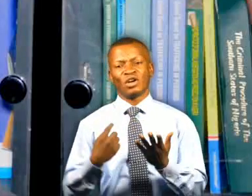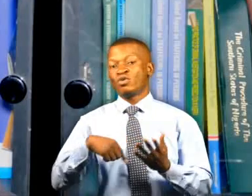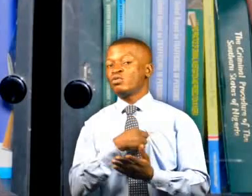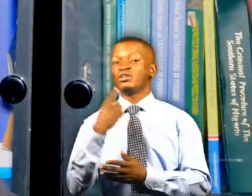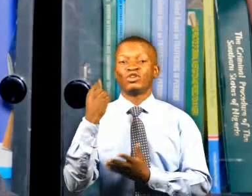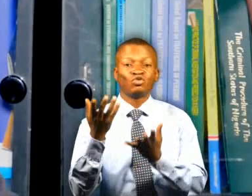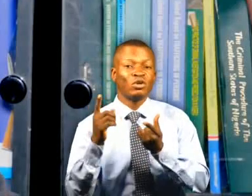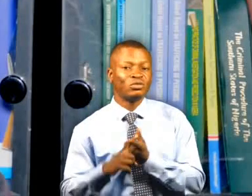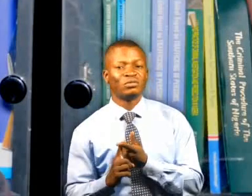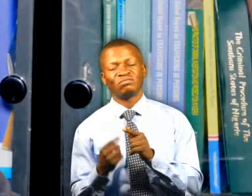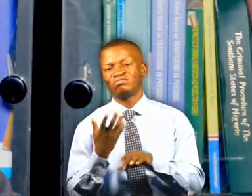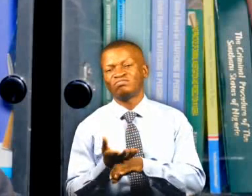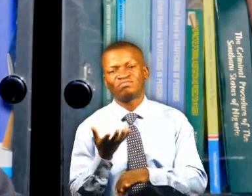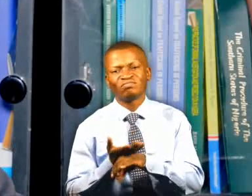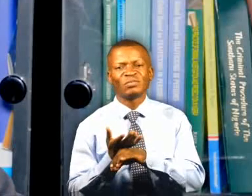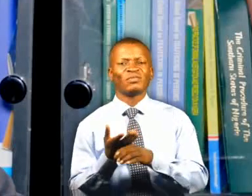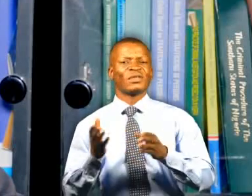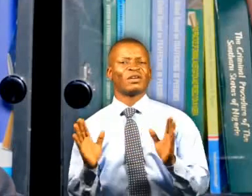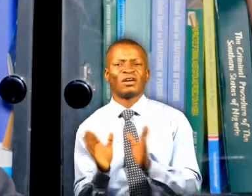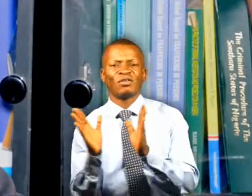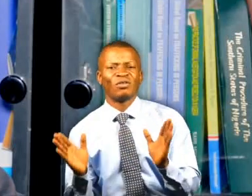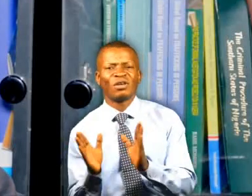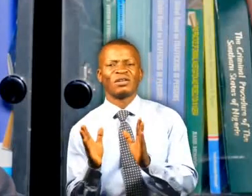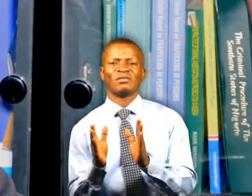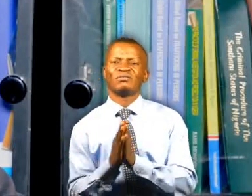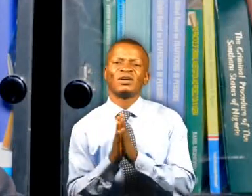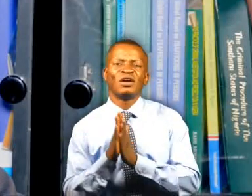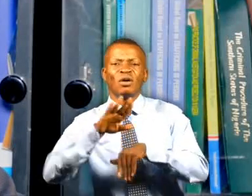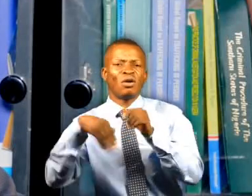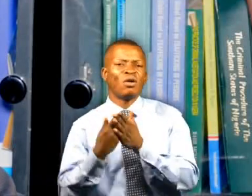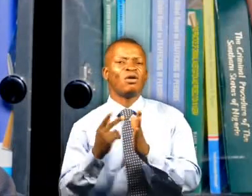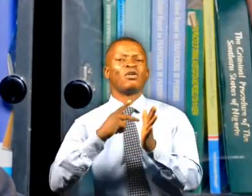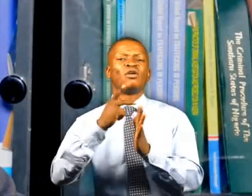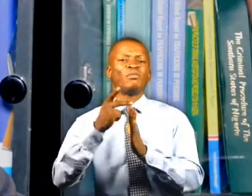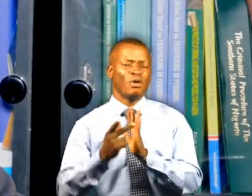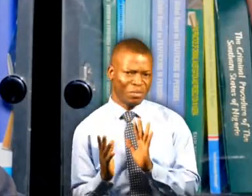We just want to employ or urge the public